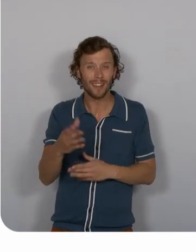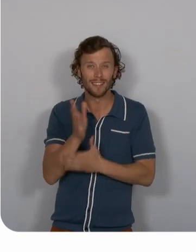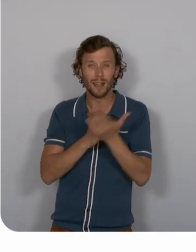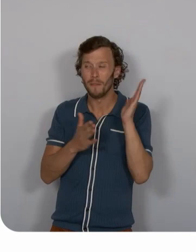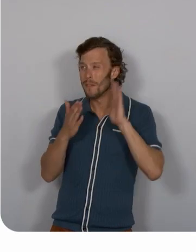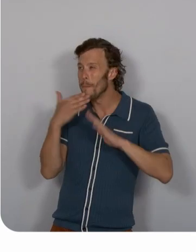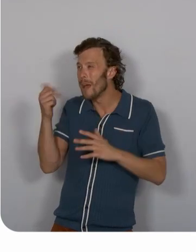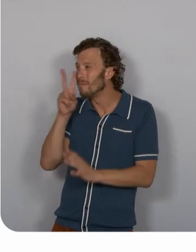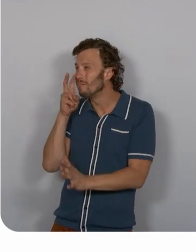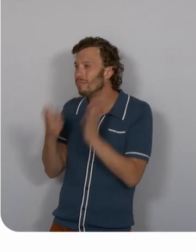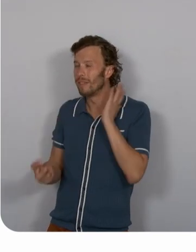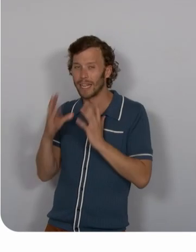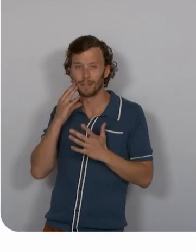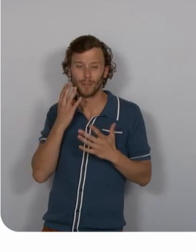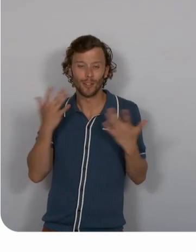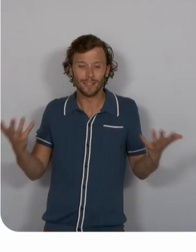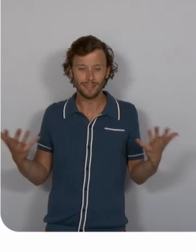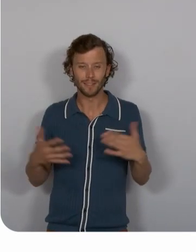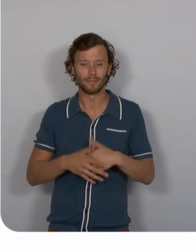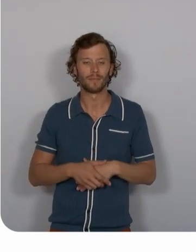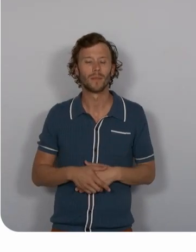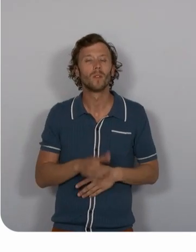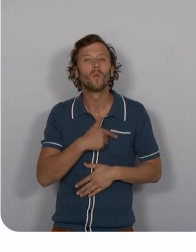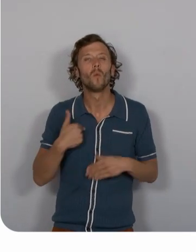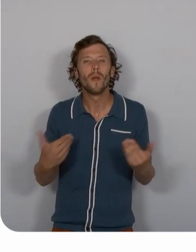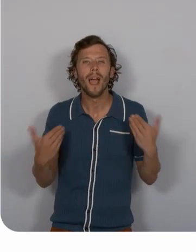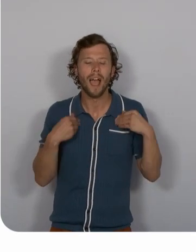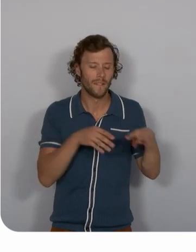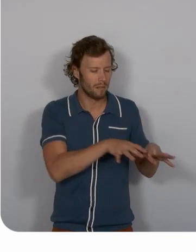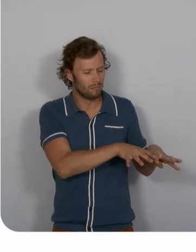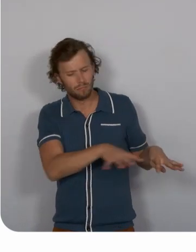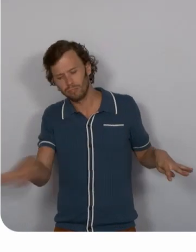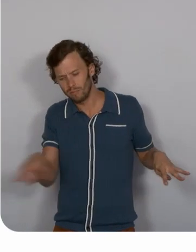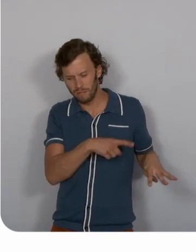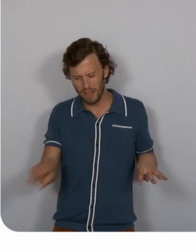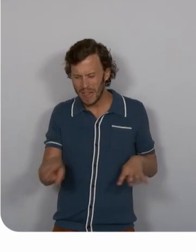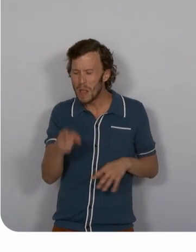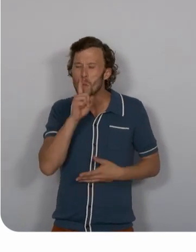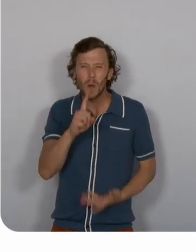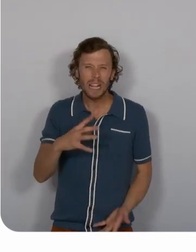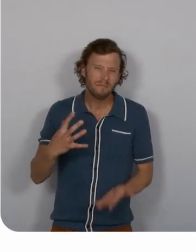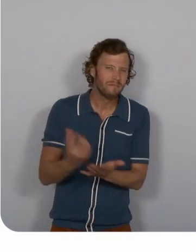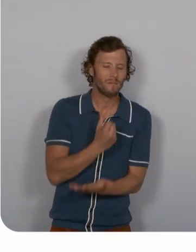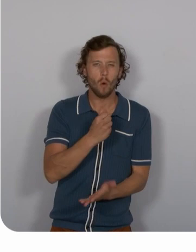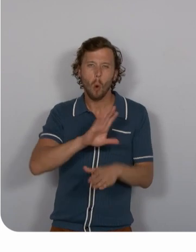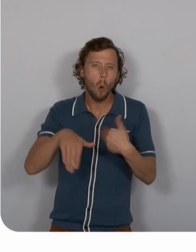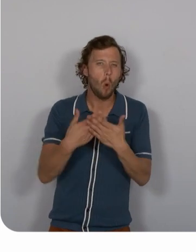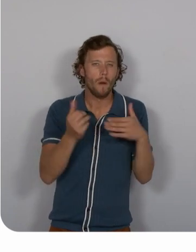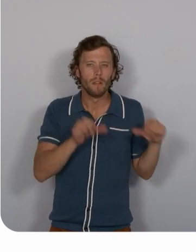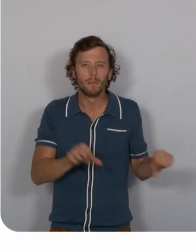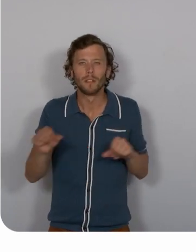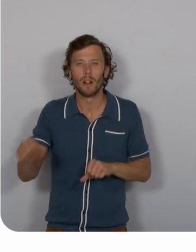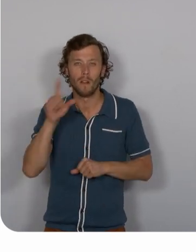are joined by titles that explore the incredible potential of mixed reality. We couldn't have done any of